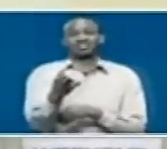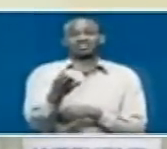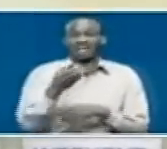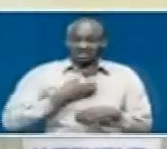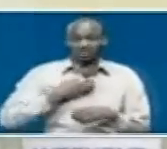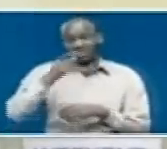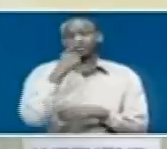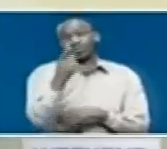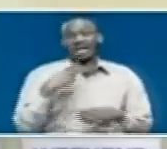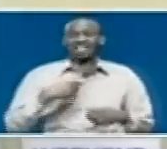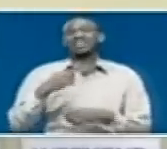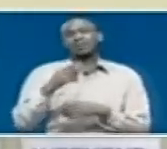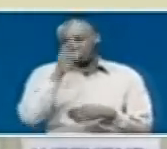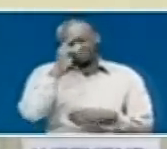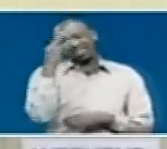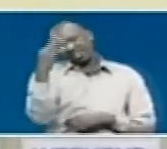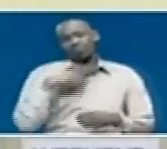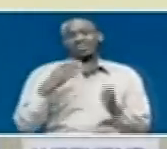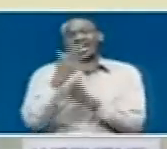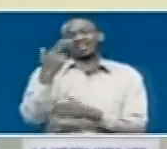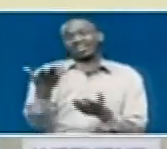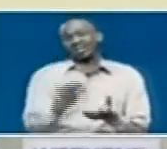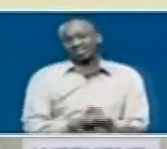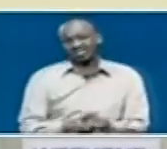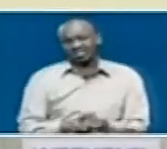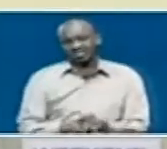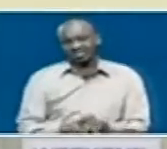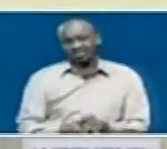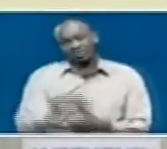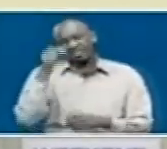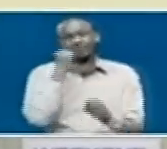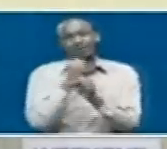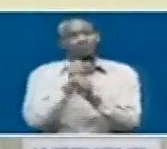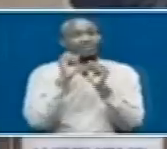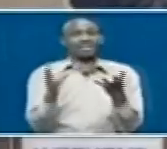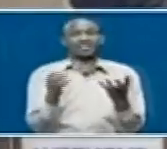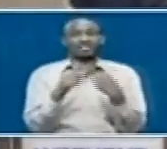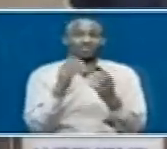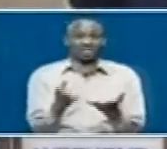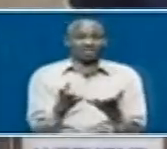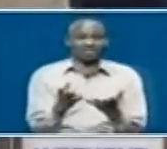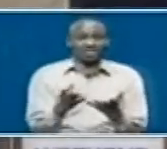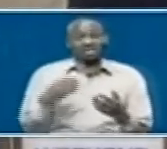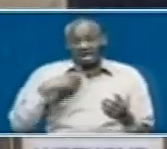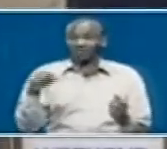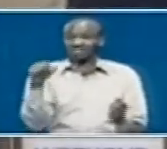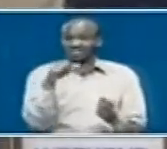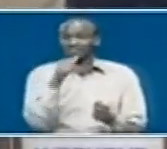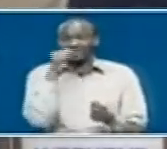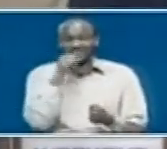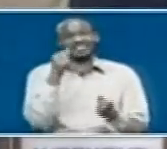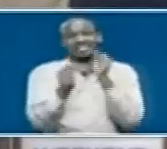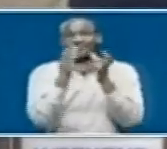ndani kuna maaskari watatu wenu wenye bunduki. Sasa hamu perform vipi? Civilian driver kwa